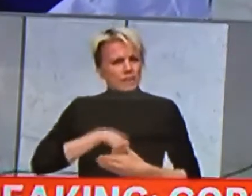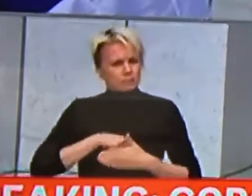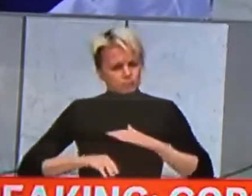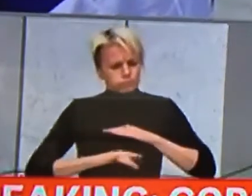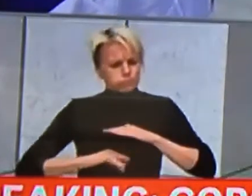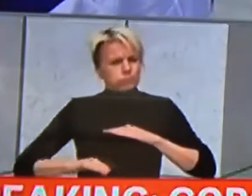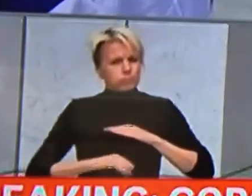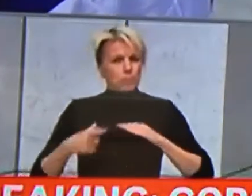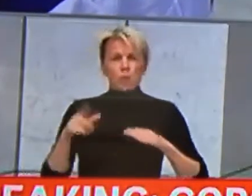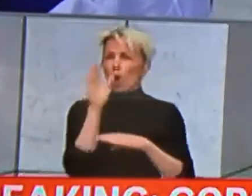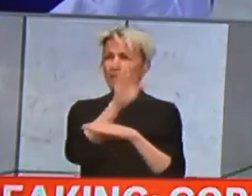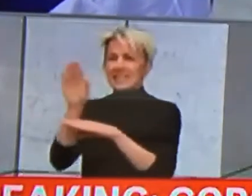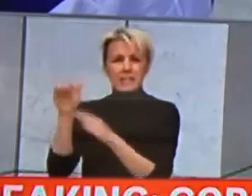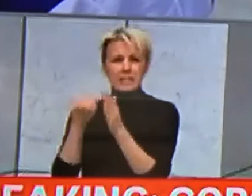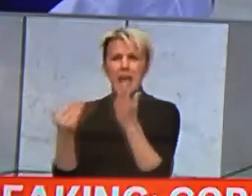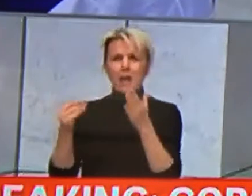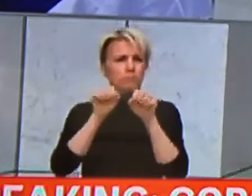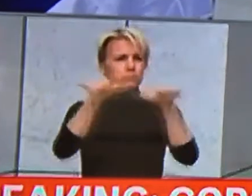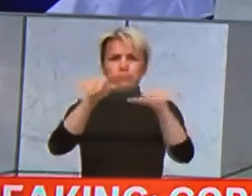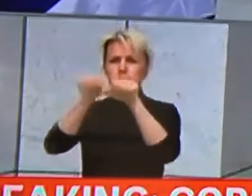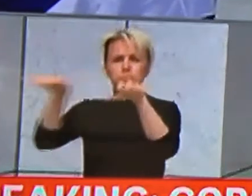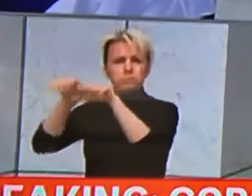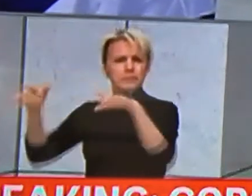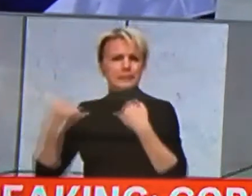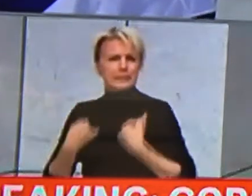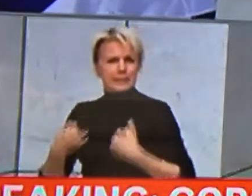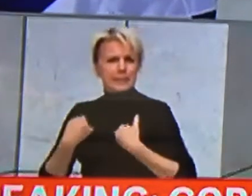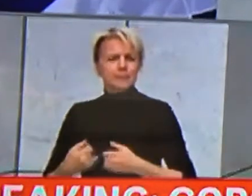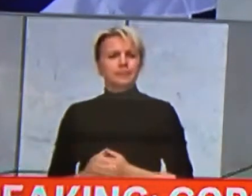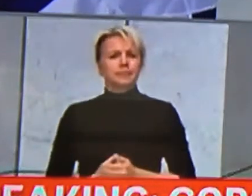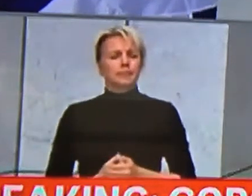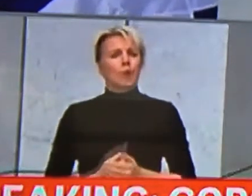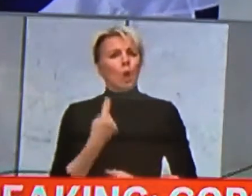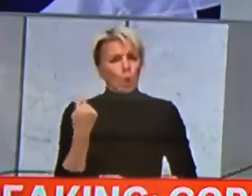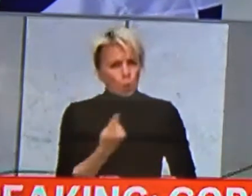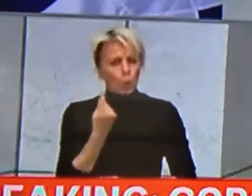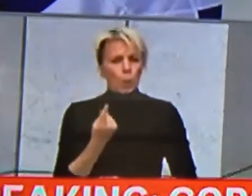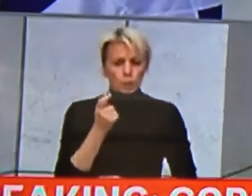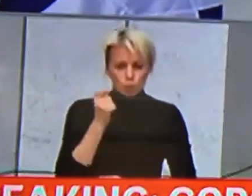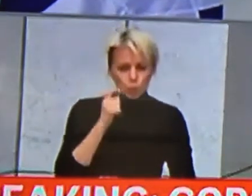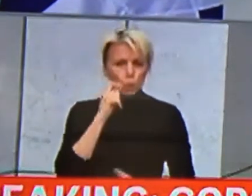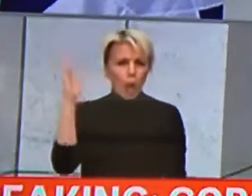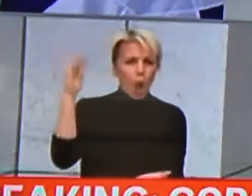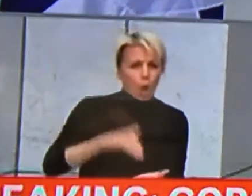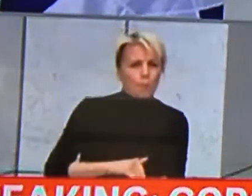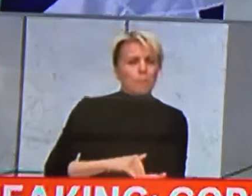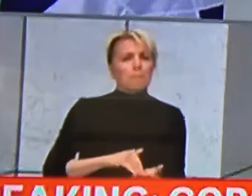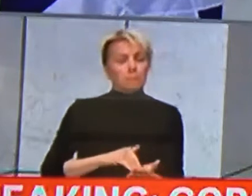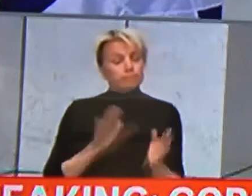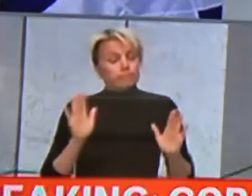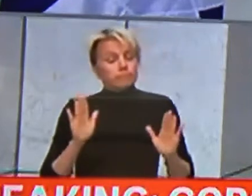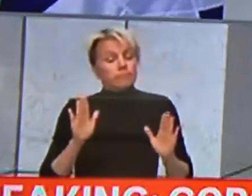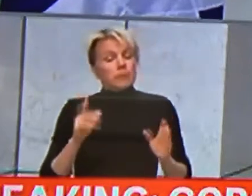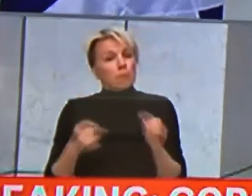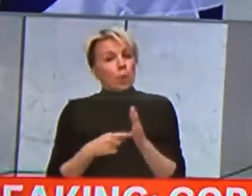been overseas for longer. For those who are seeking to make their way back, know that these arrangements will be in place